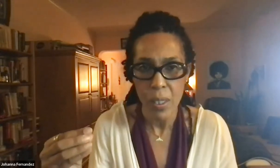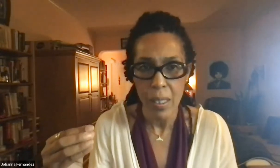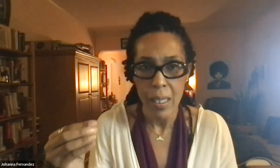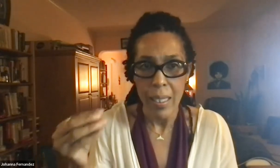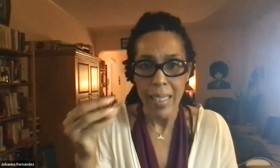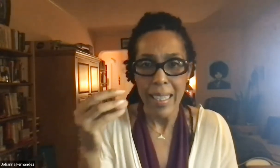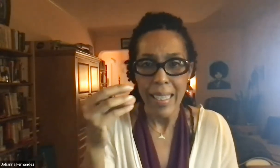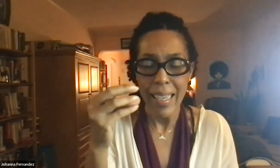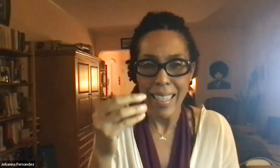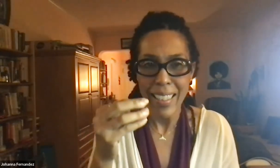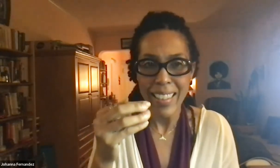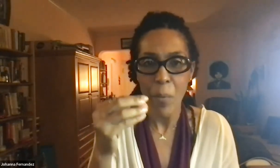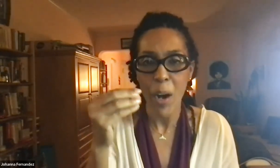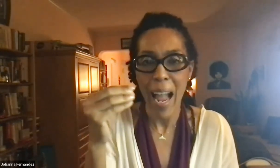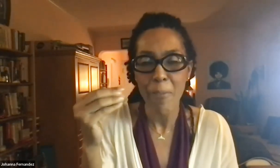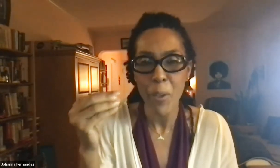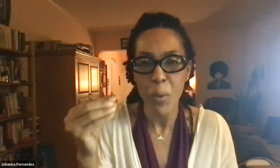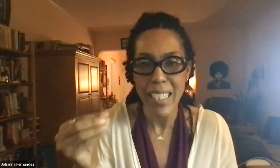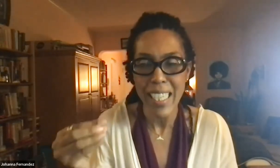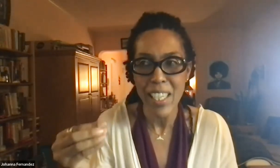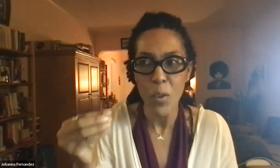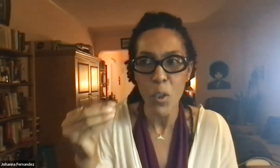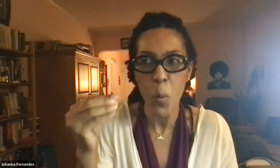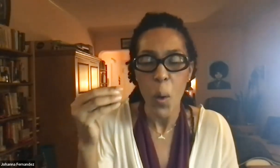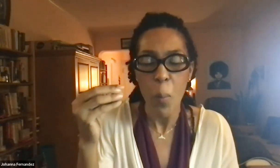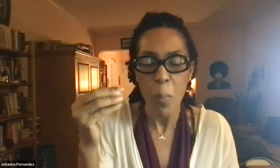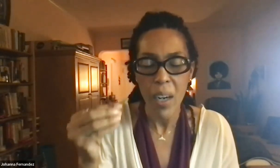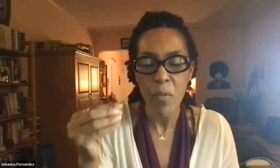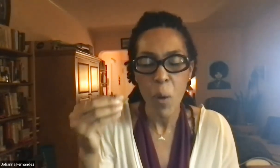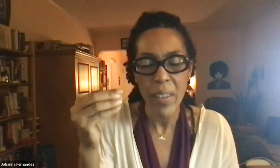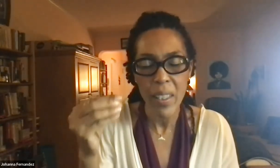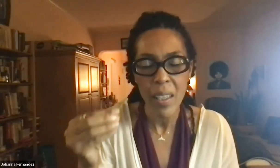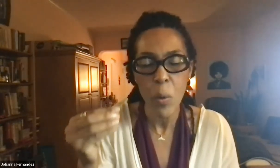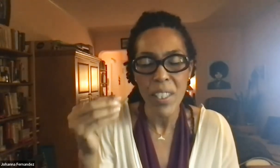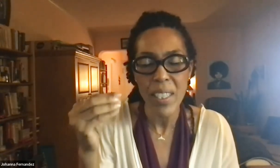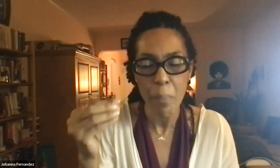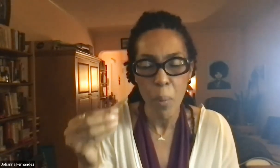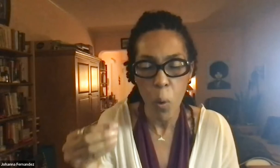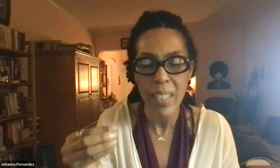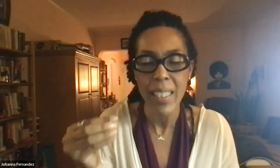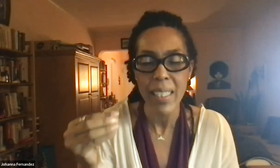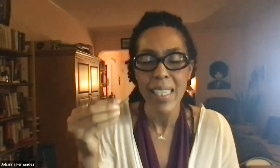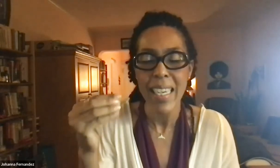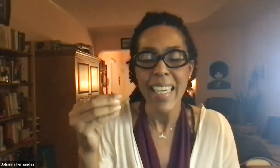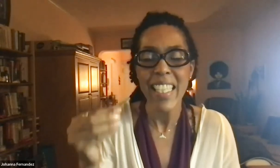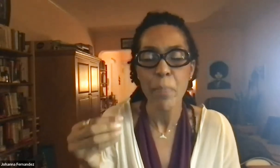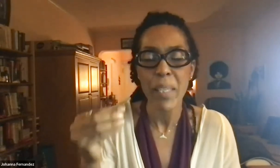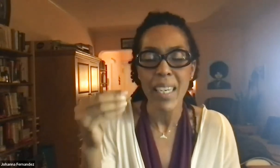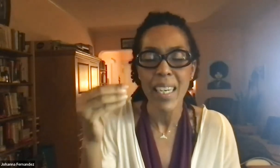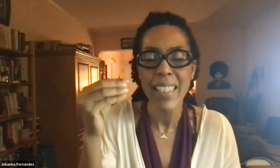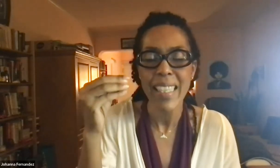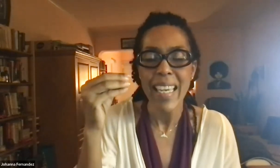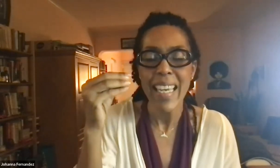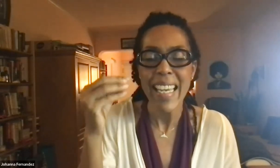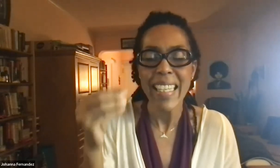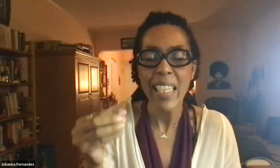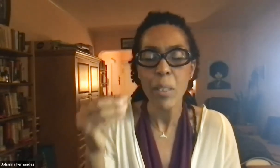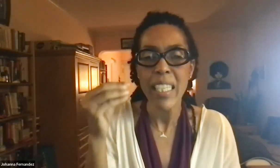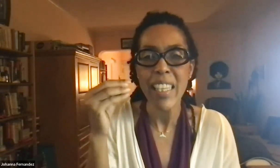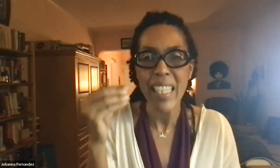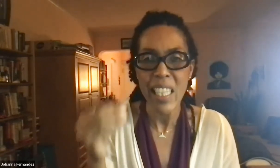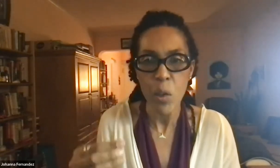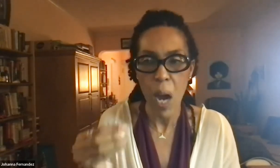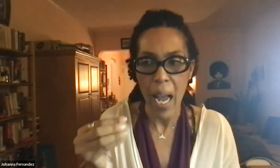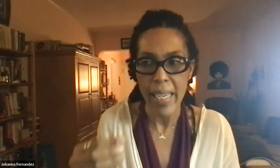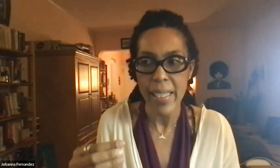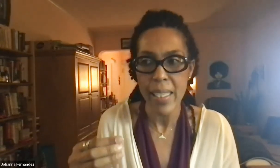Afro-Latinos. There were Afro-Latinos. So part of why the Young Lords is important is because it